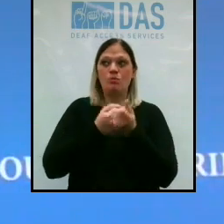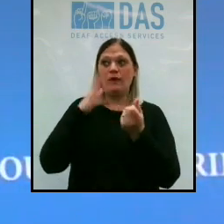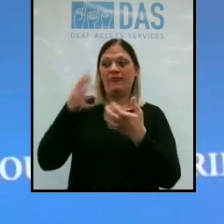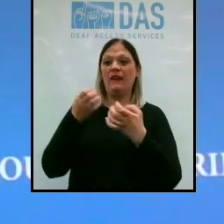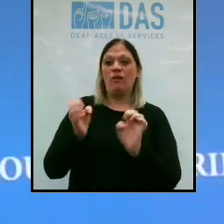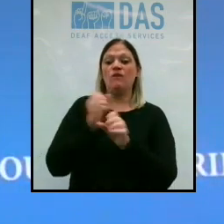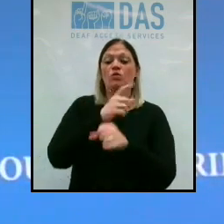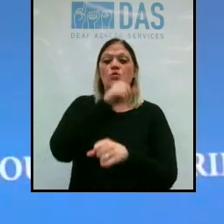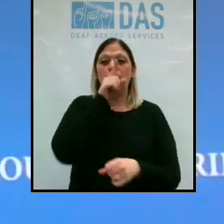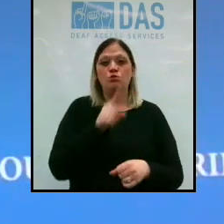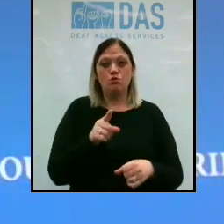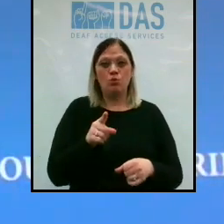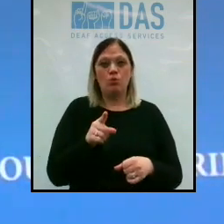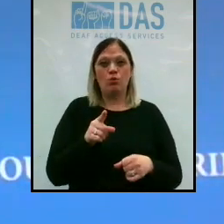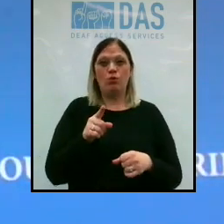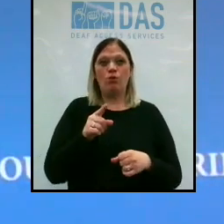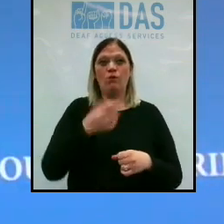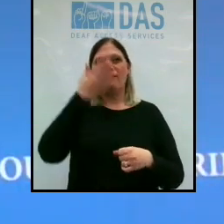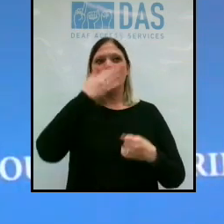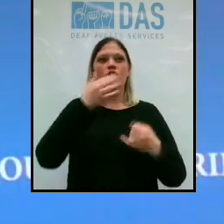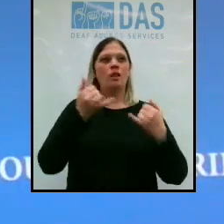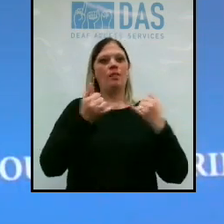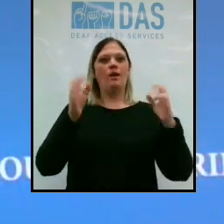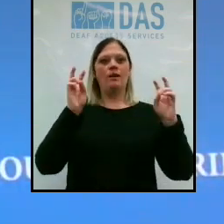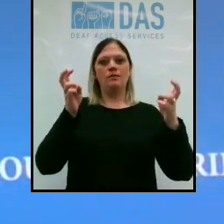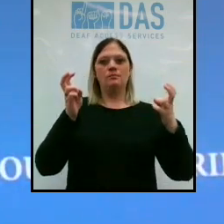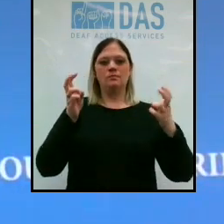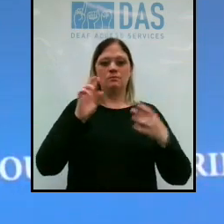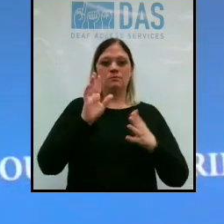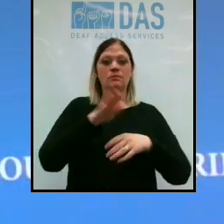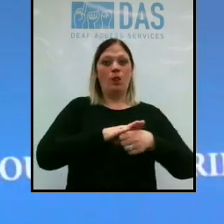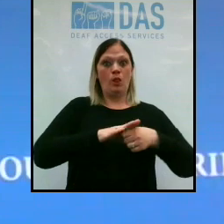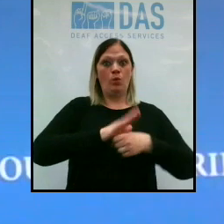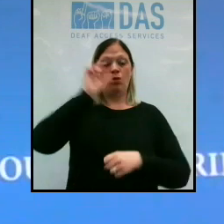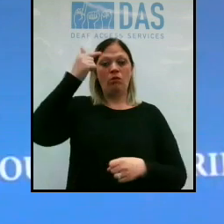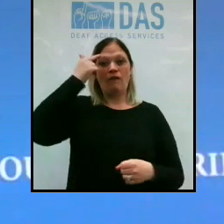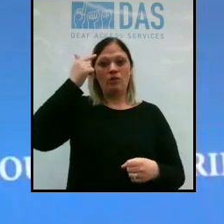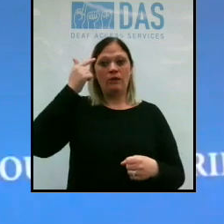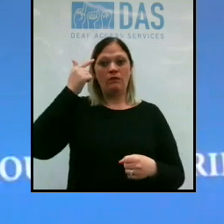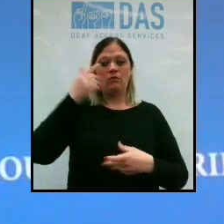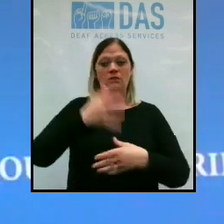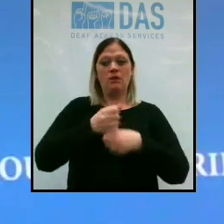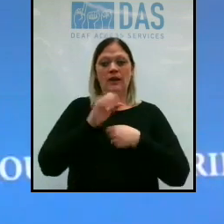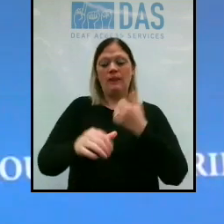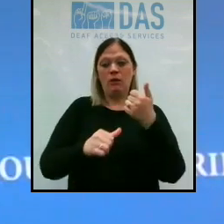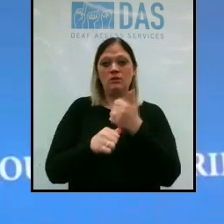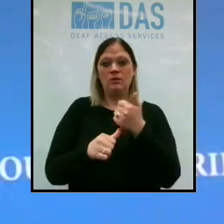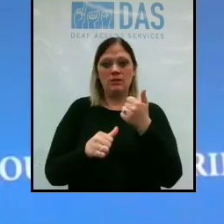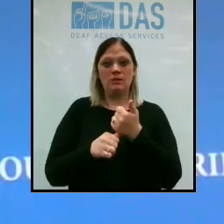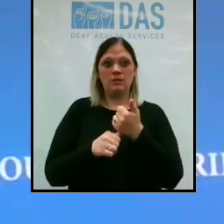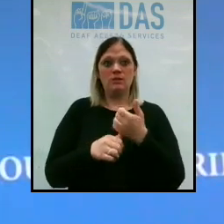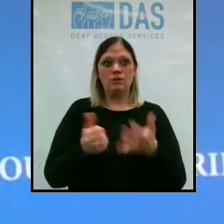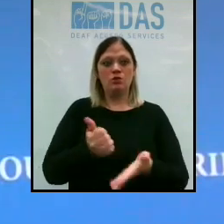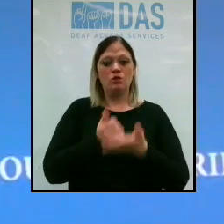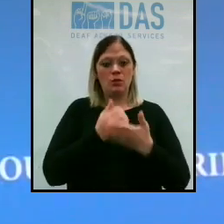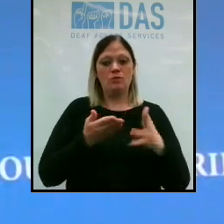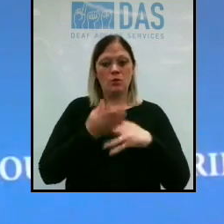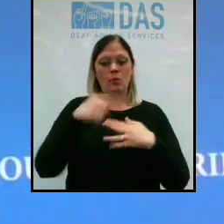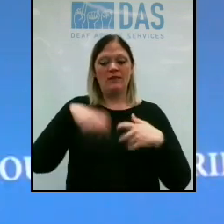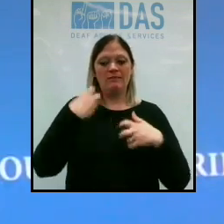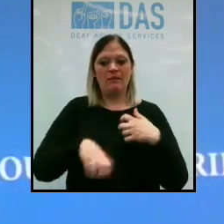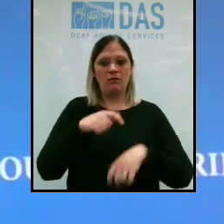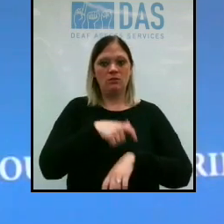to ensure that the front lines, which is local governments, get assistance to get us through this very difficult